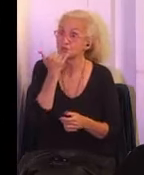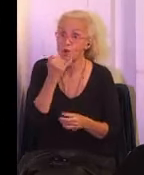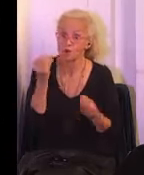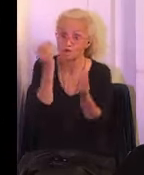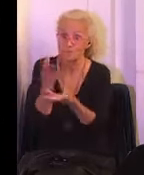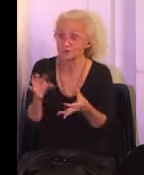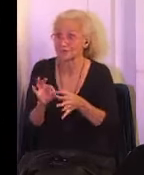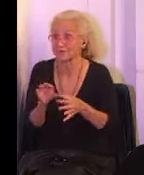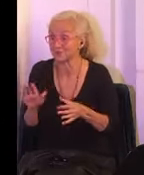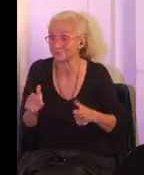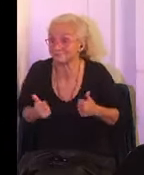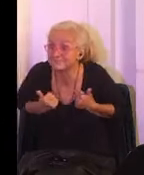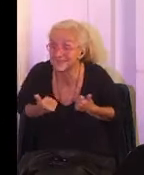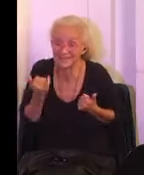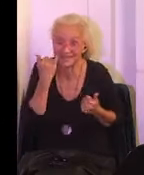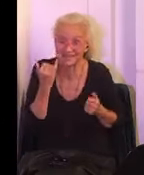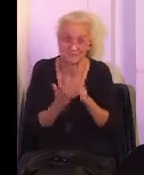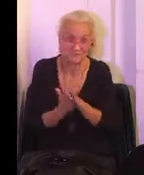you. So